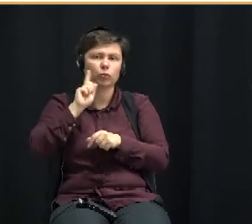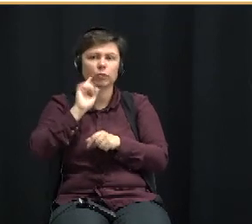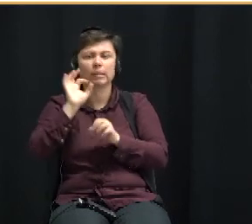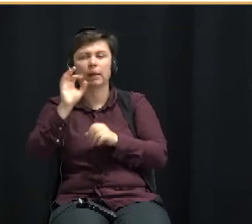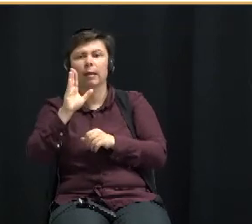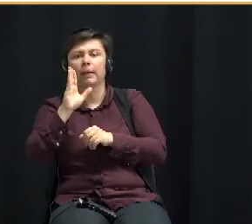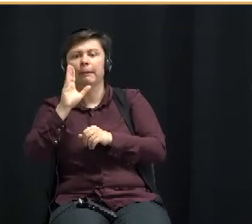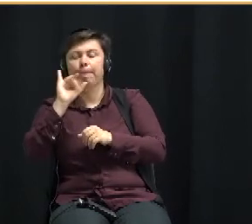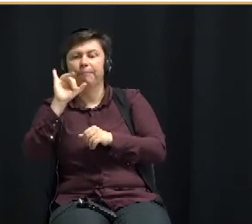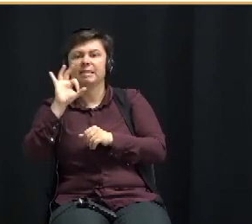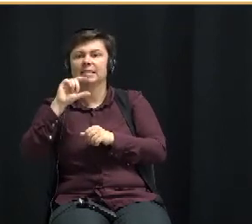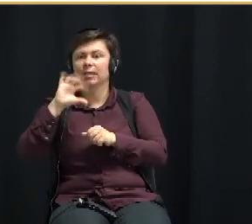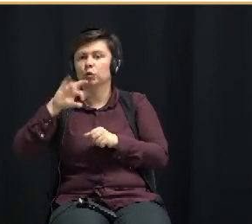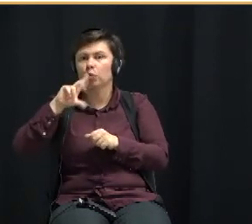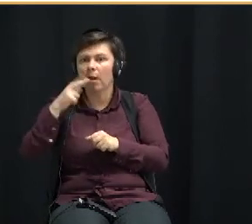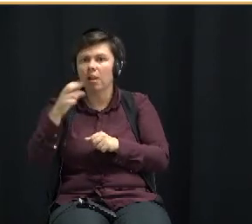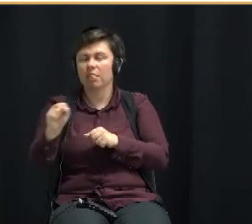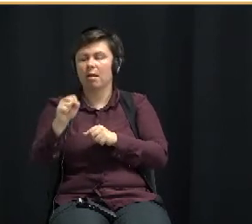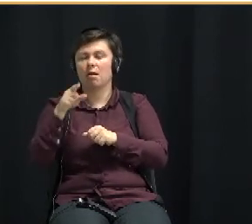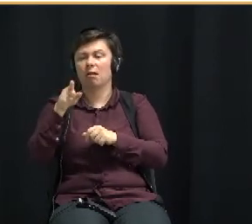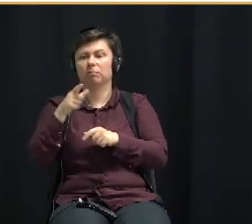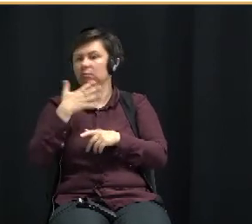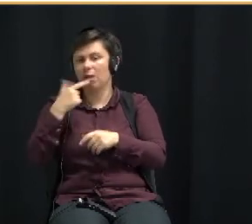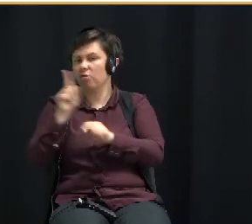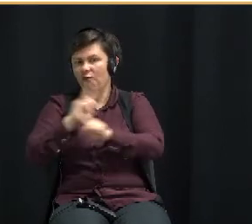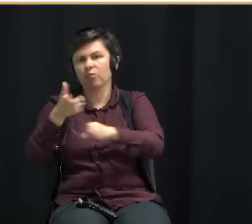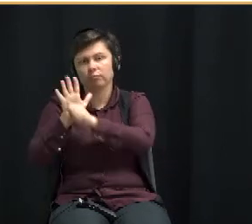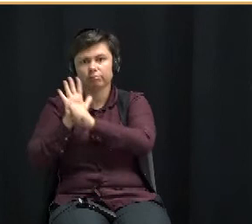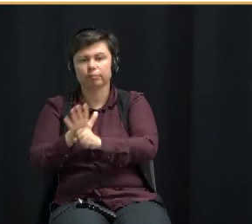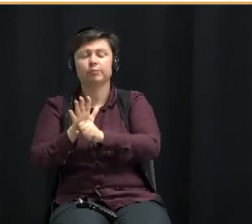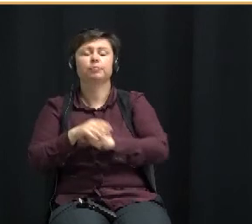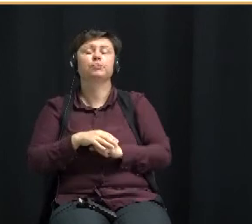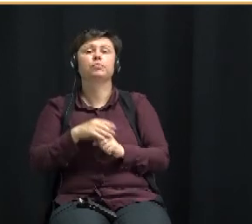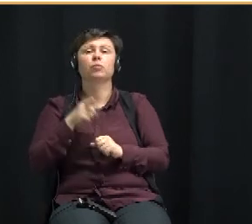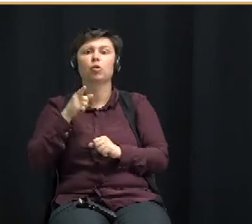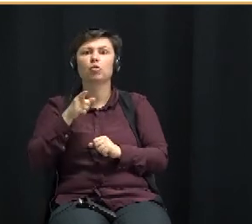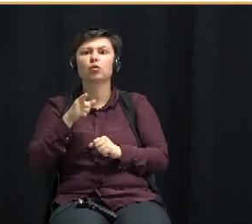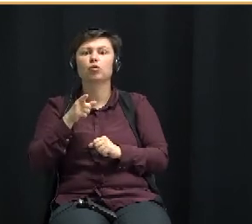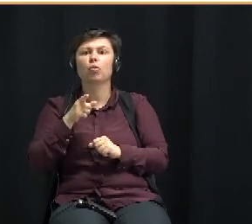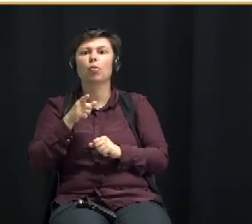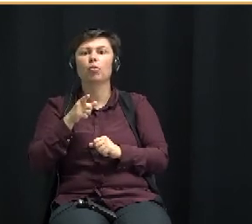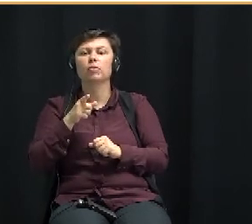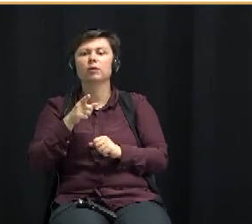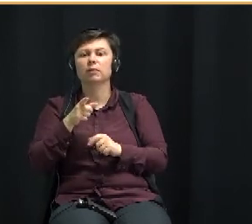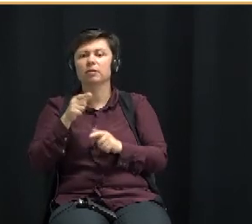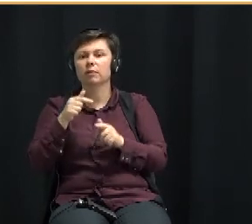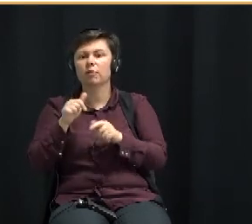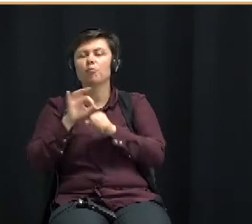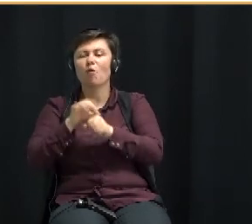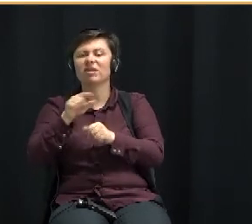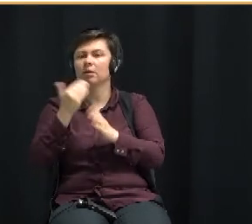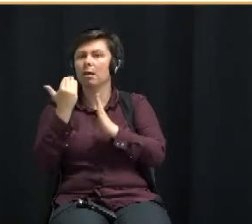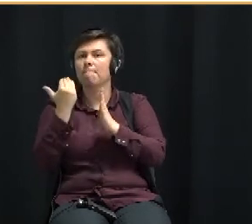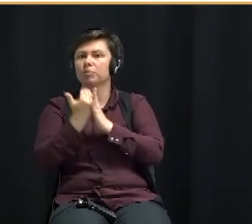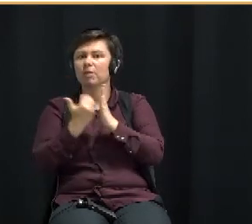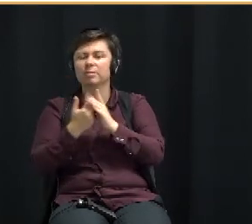sometimes also a challenge to put into action. We need to increase